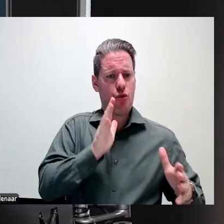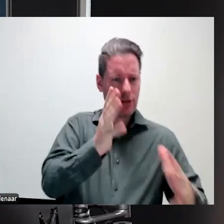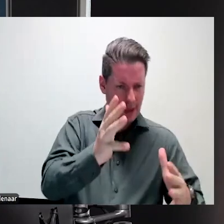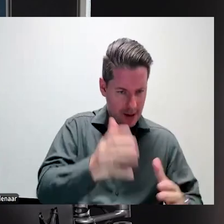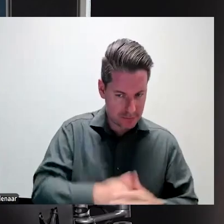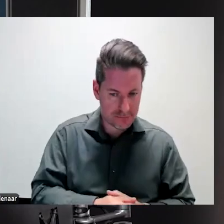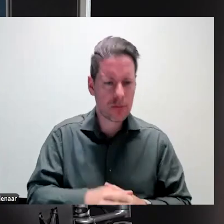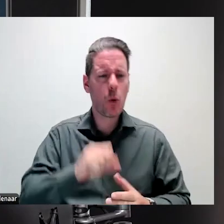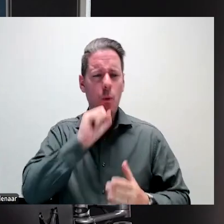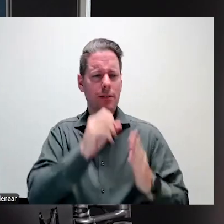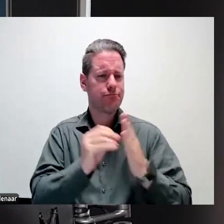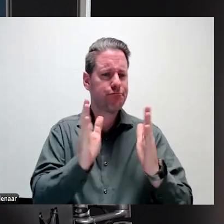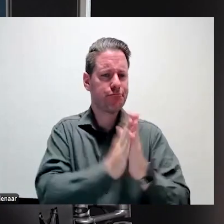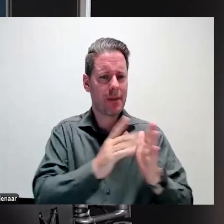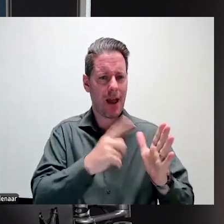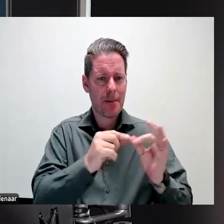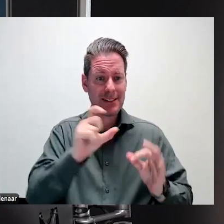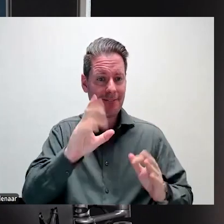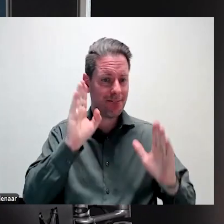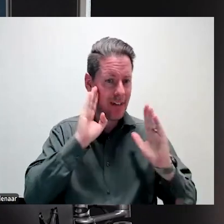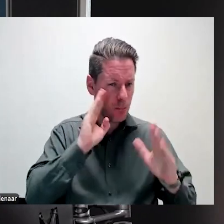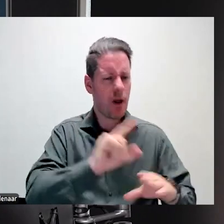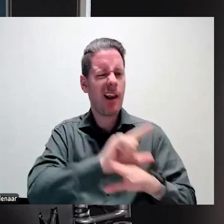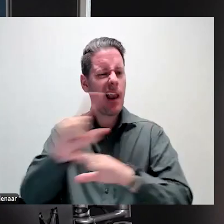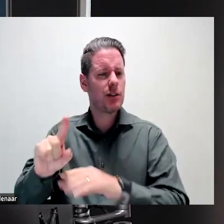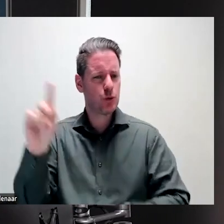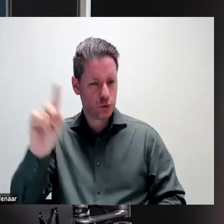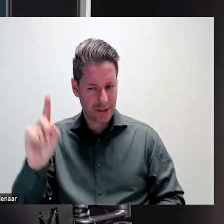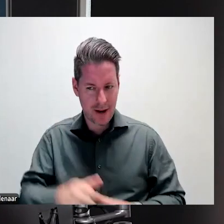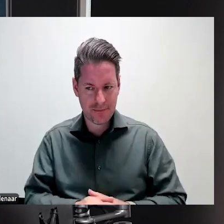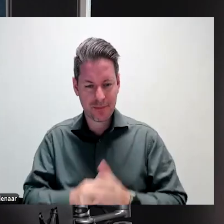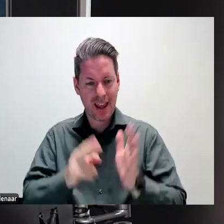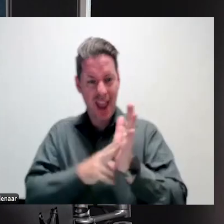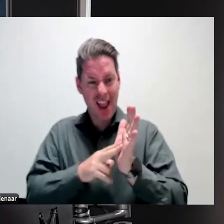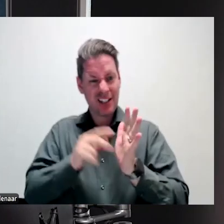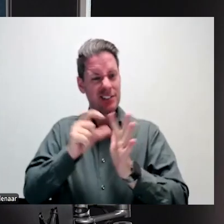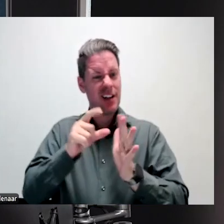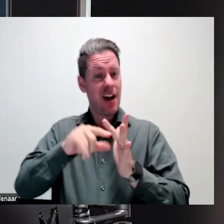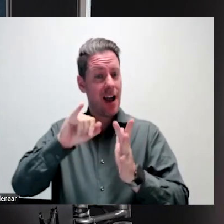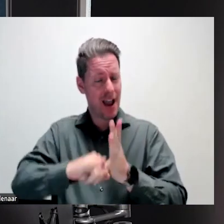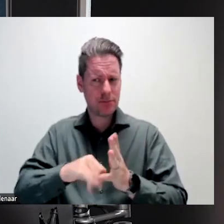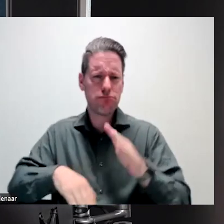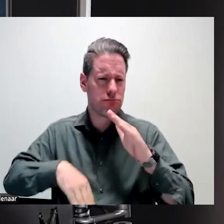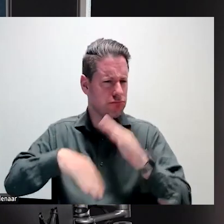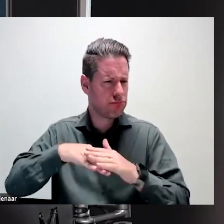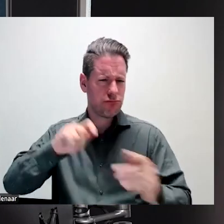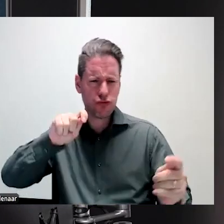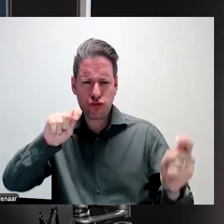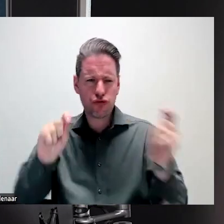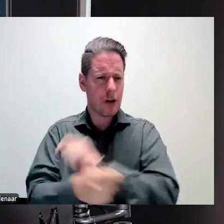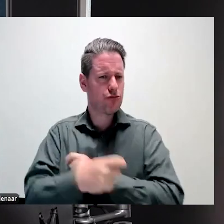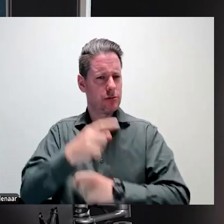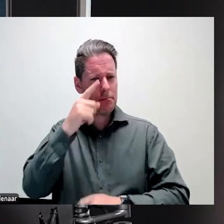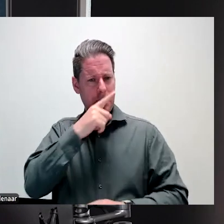ABC Facebook pages later today. The NDIS has been transformational for many people and their families, but a